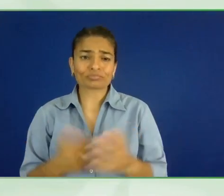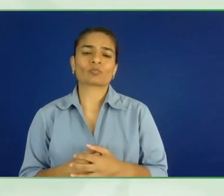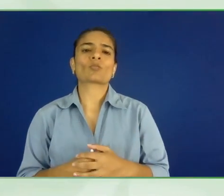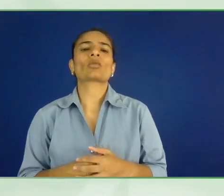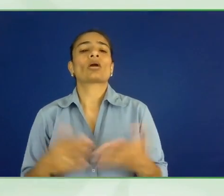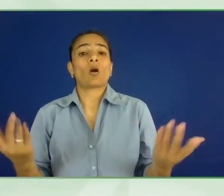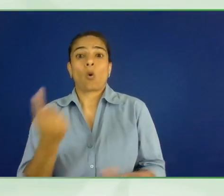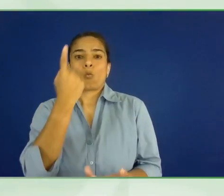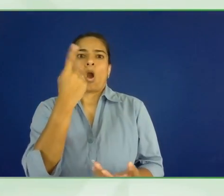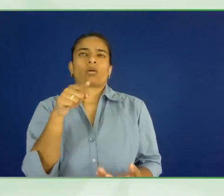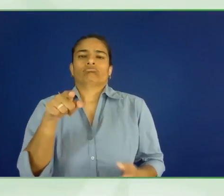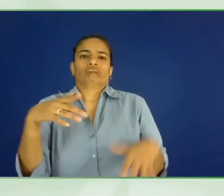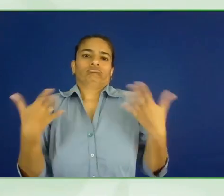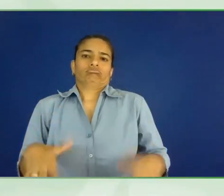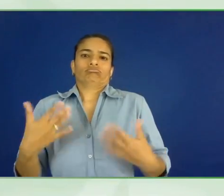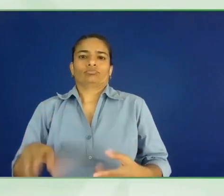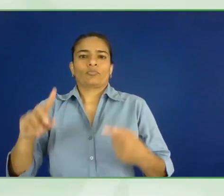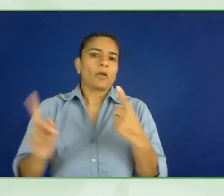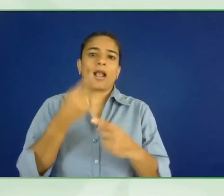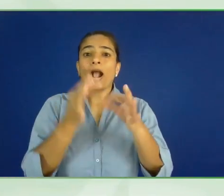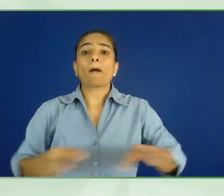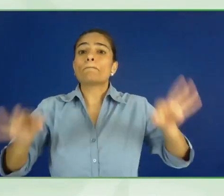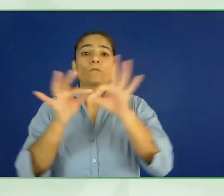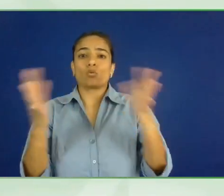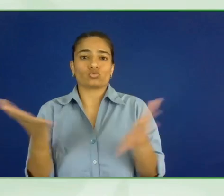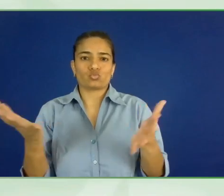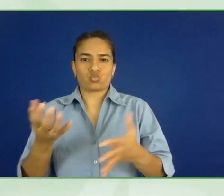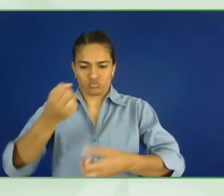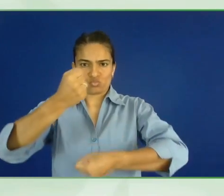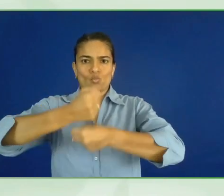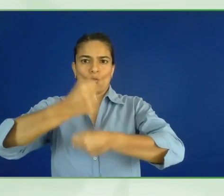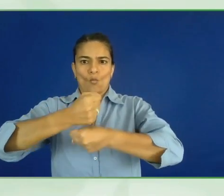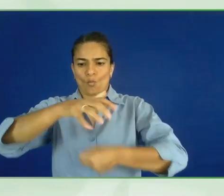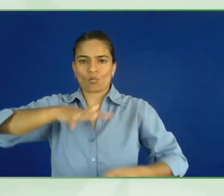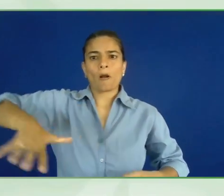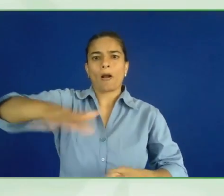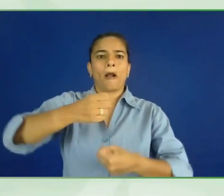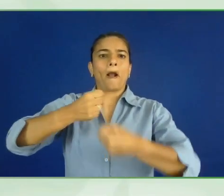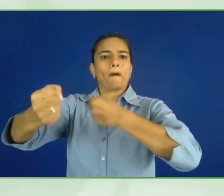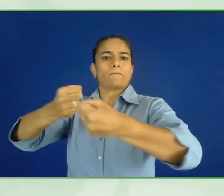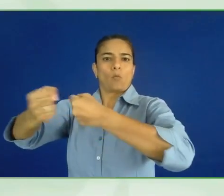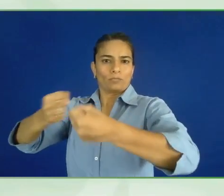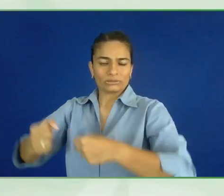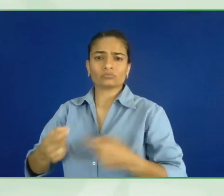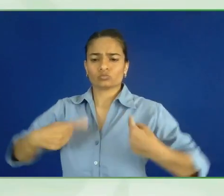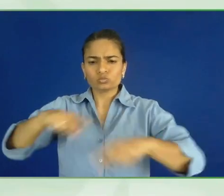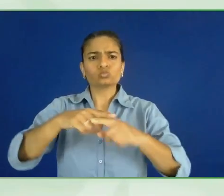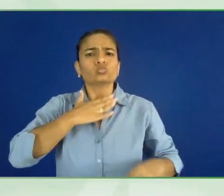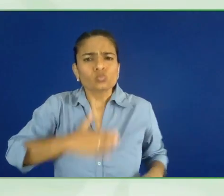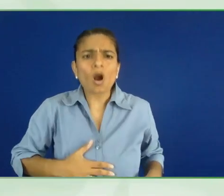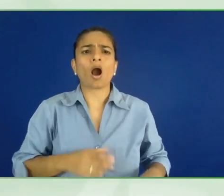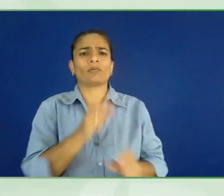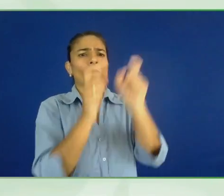work is employment and promote employment of persons with disability. And